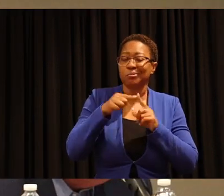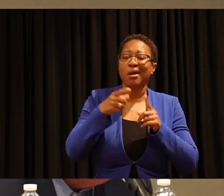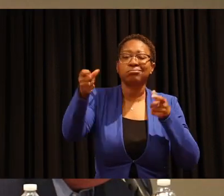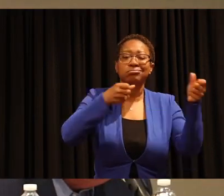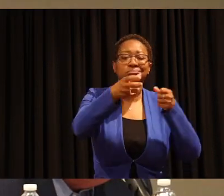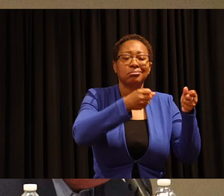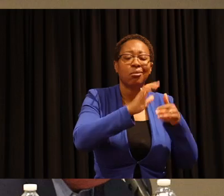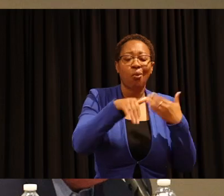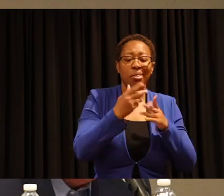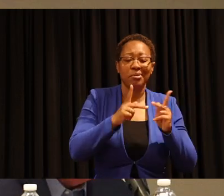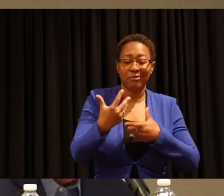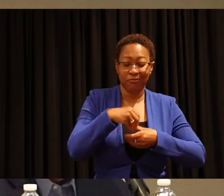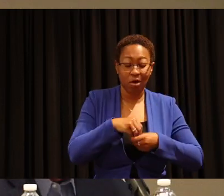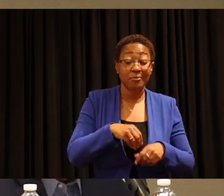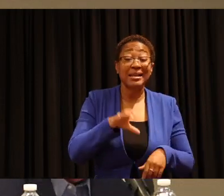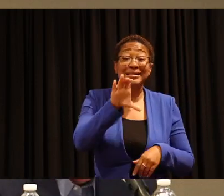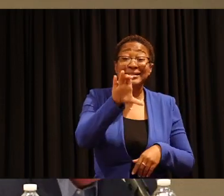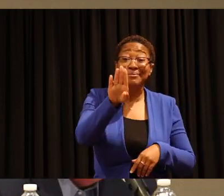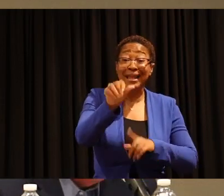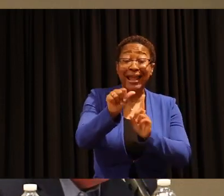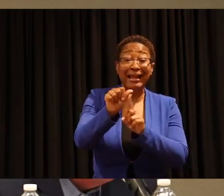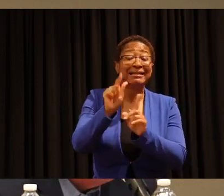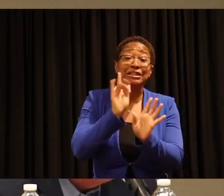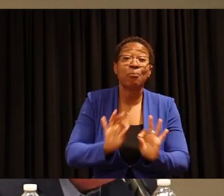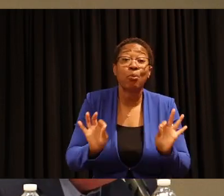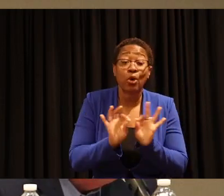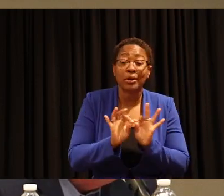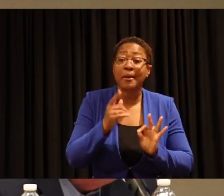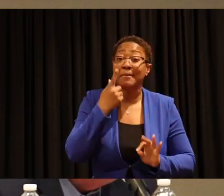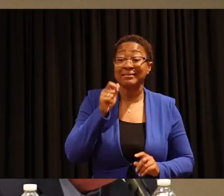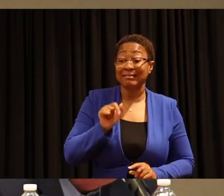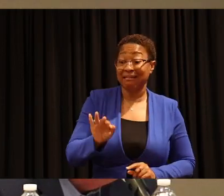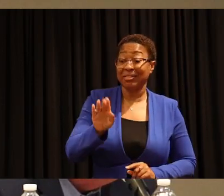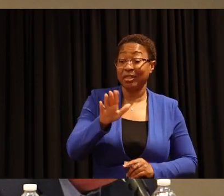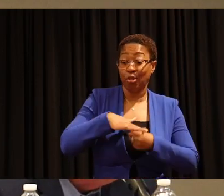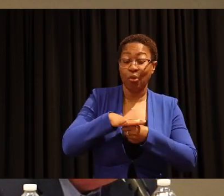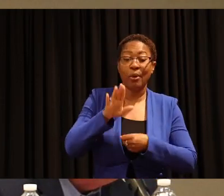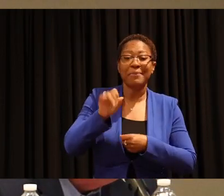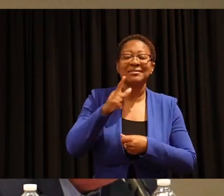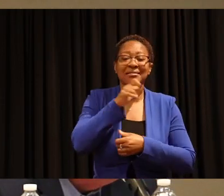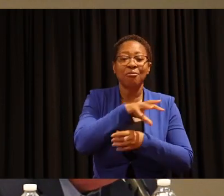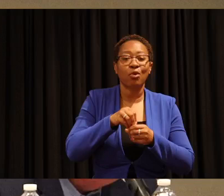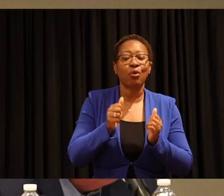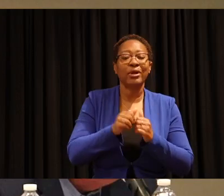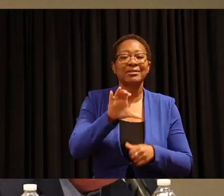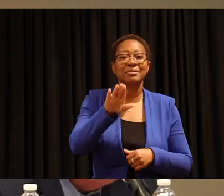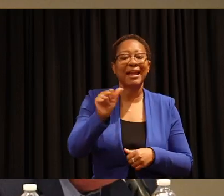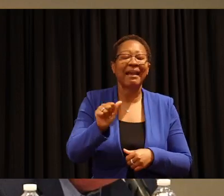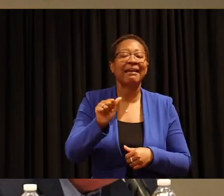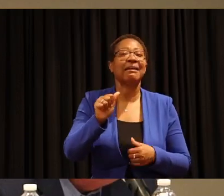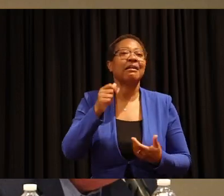important to make sure that the local banks are taking a part to be able to provide these special